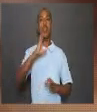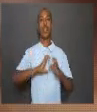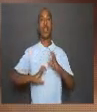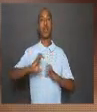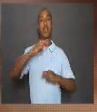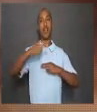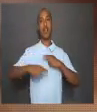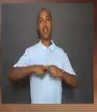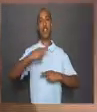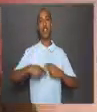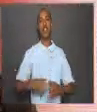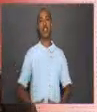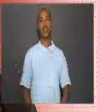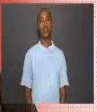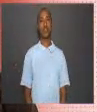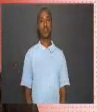chemical reaction.